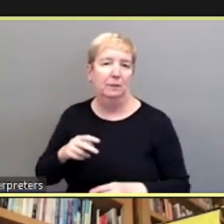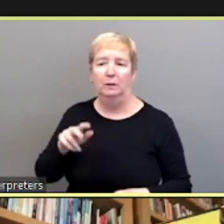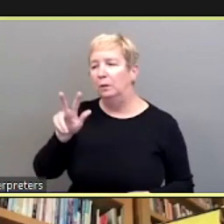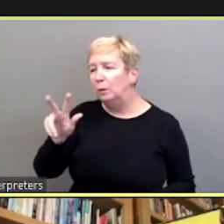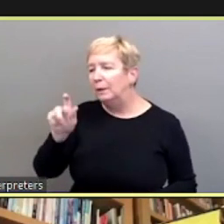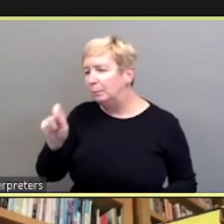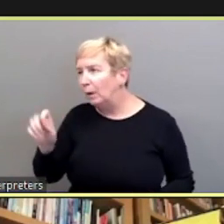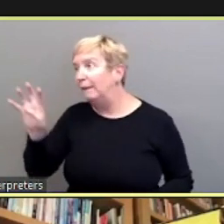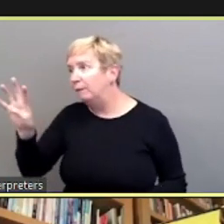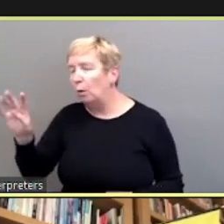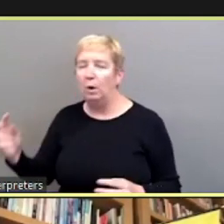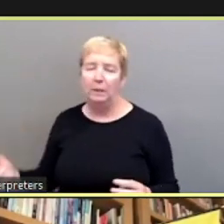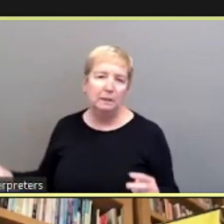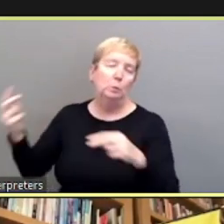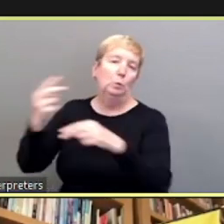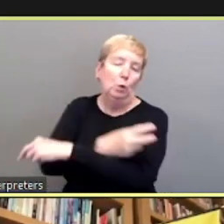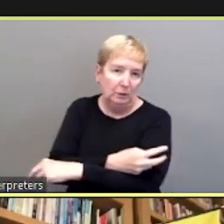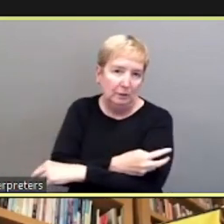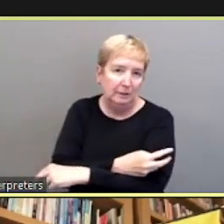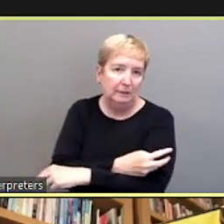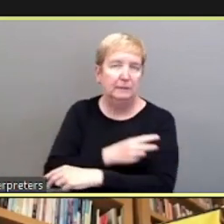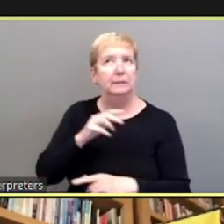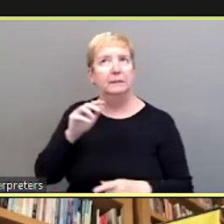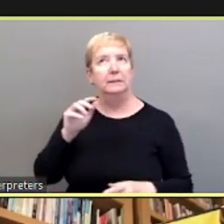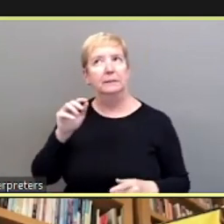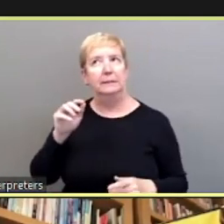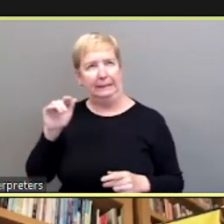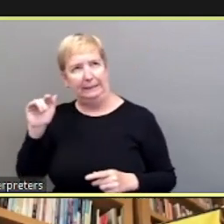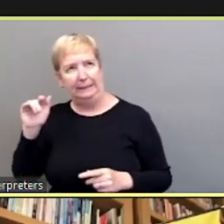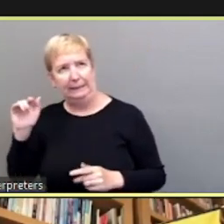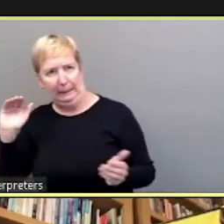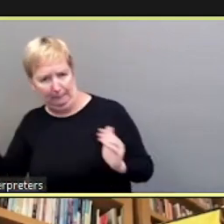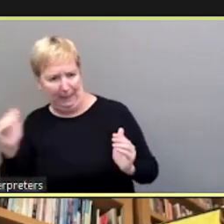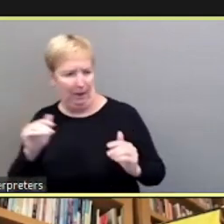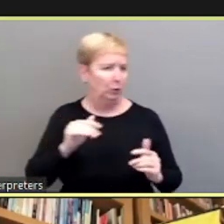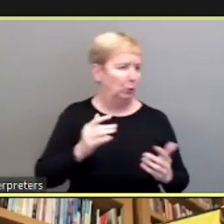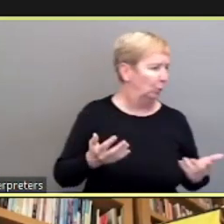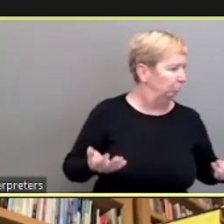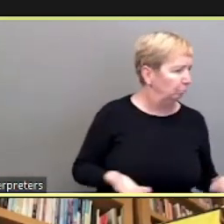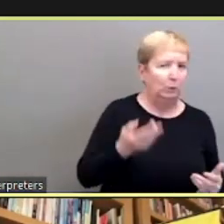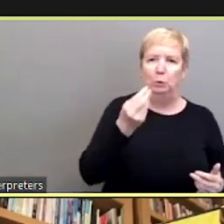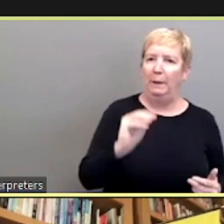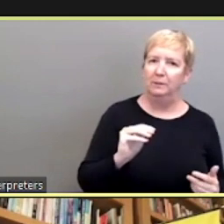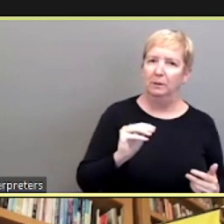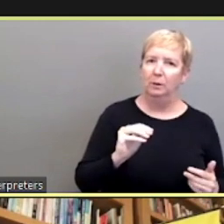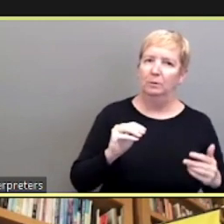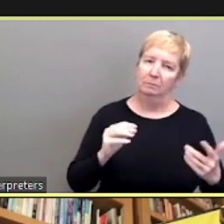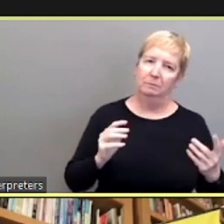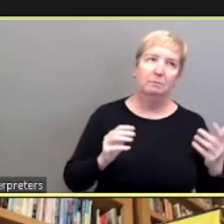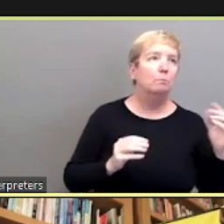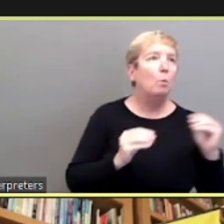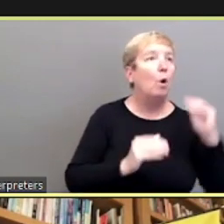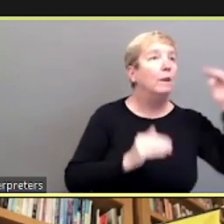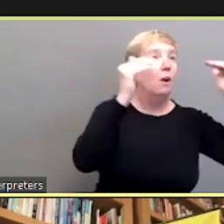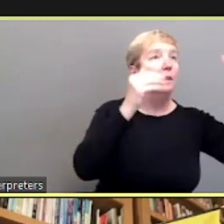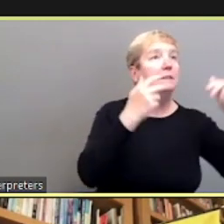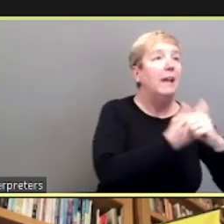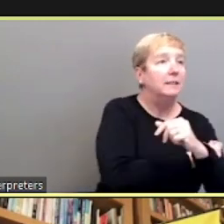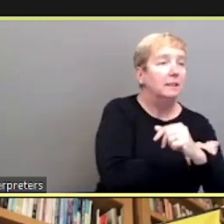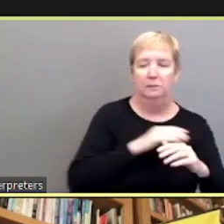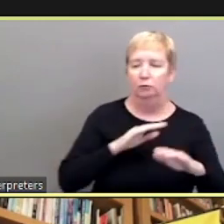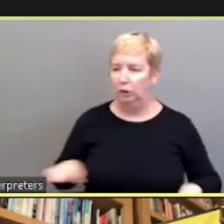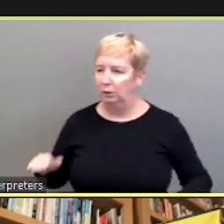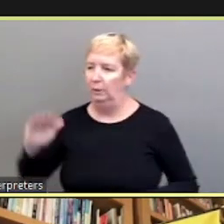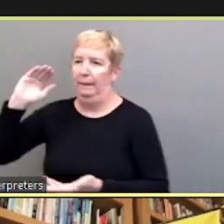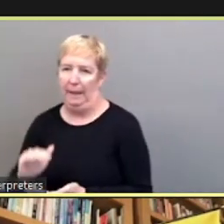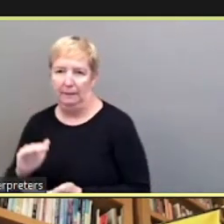3.4 times higher than it would be in a high vaccination rate state like New Mexico. Okay, so that's an